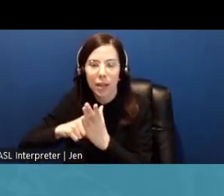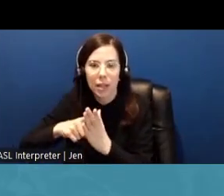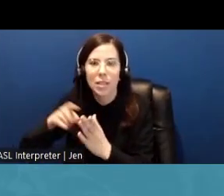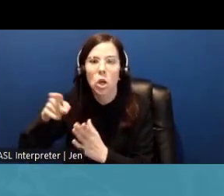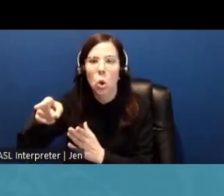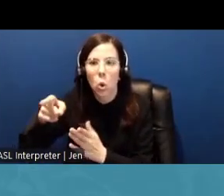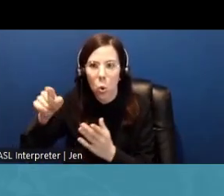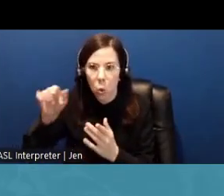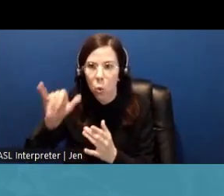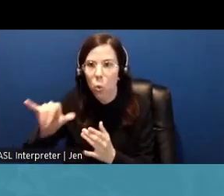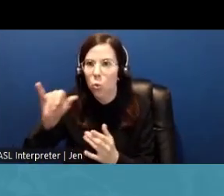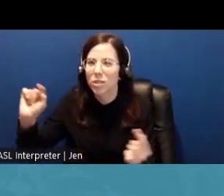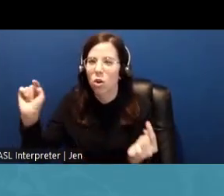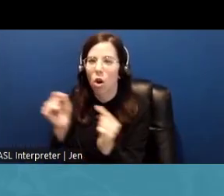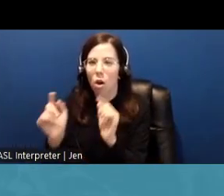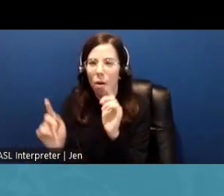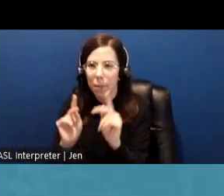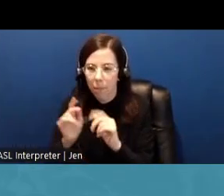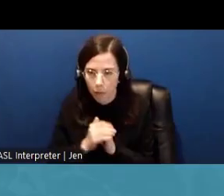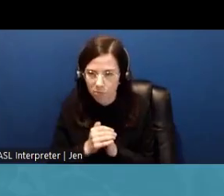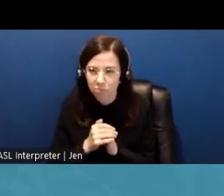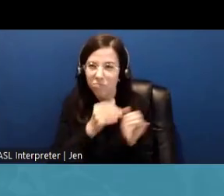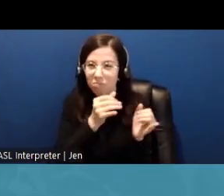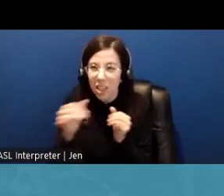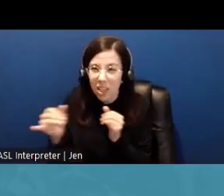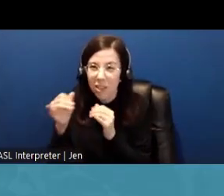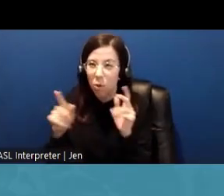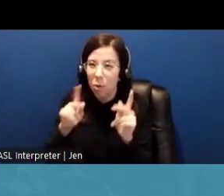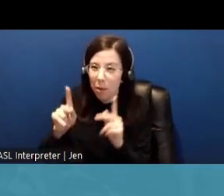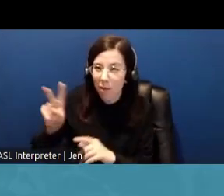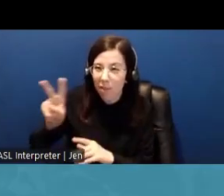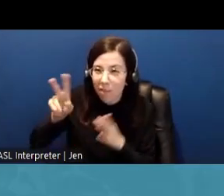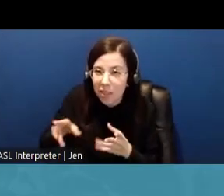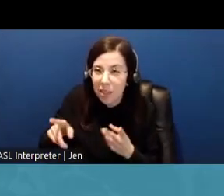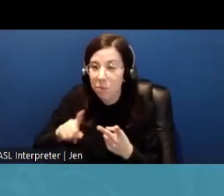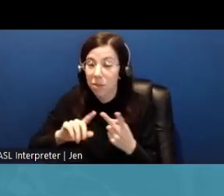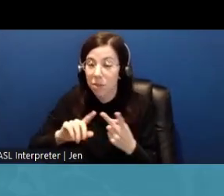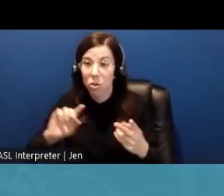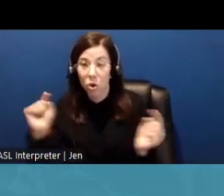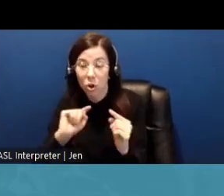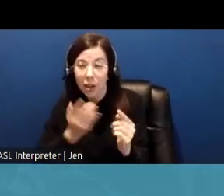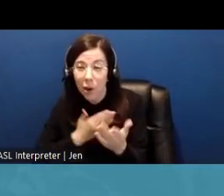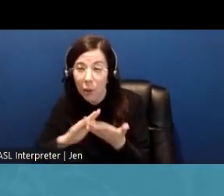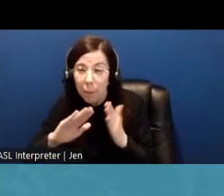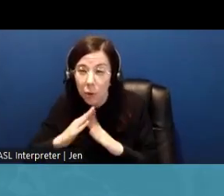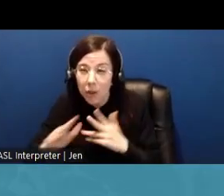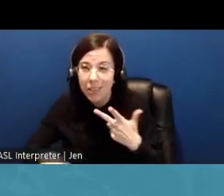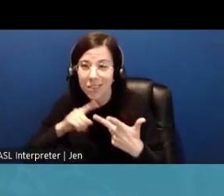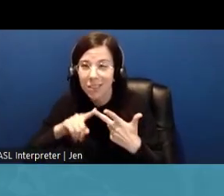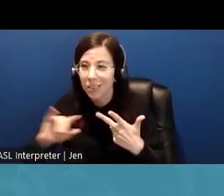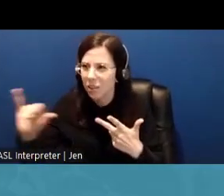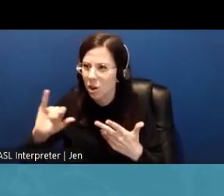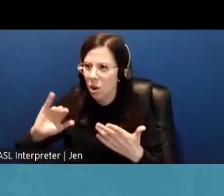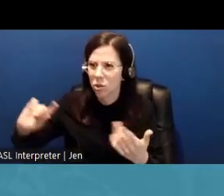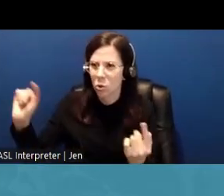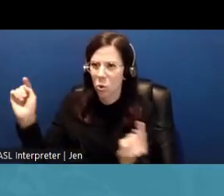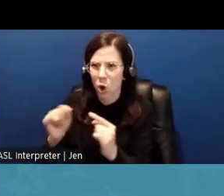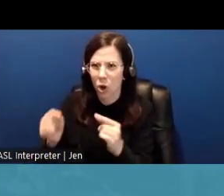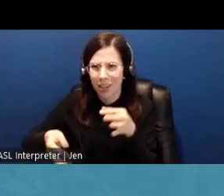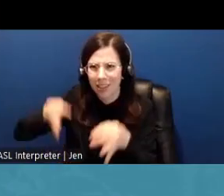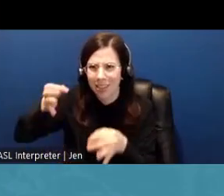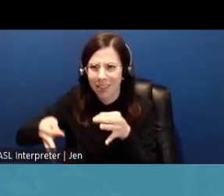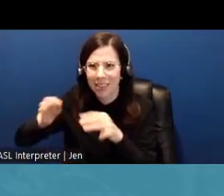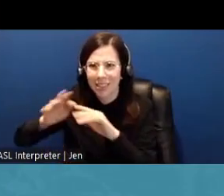causing harm to individual victims, harm to our communities, and harm to the justice system